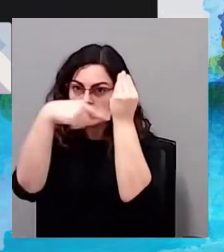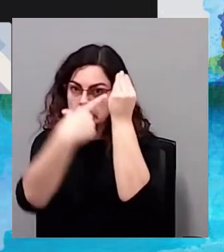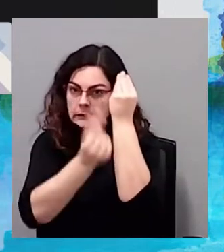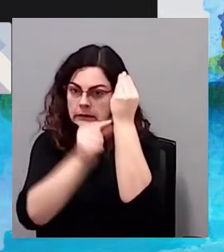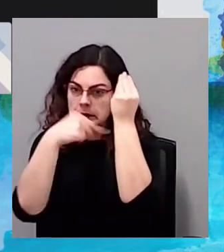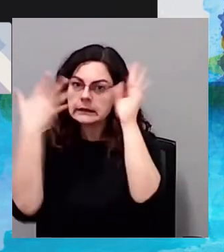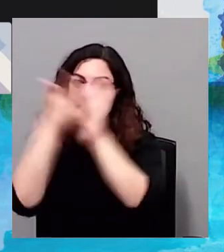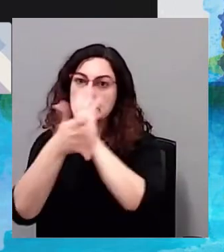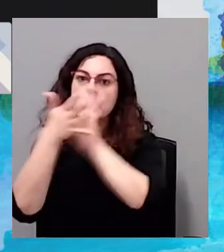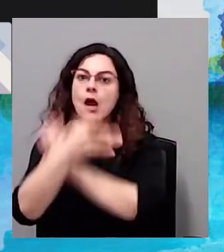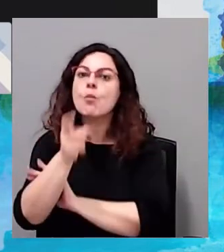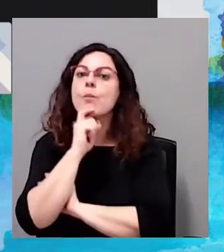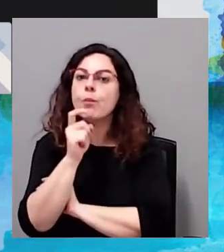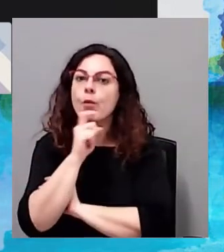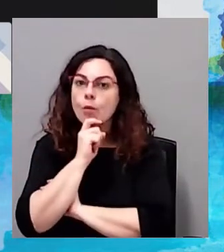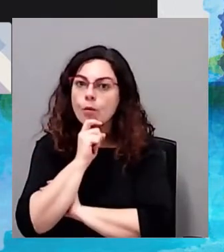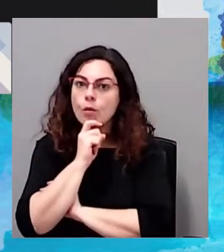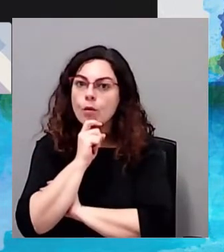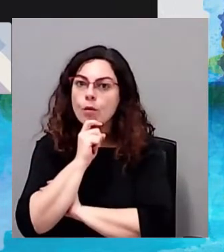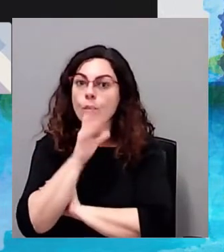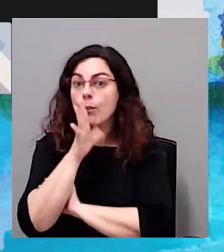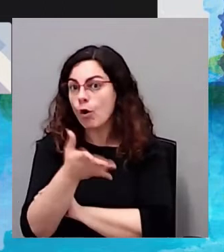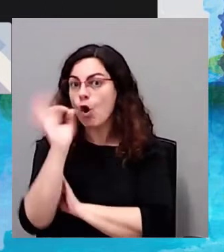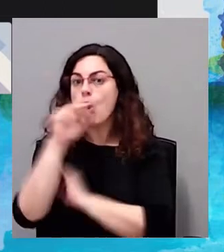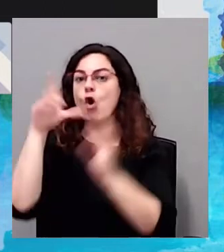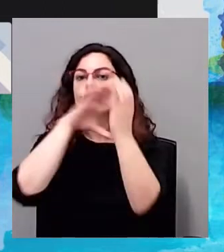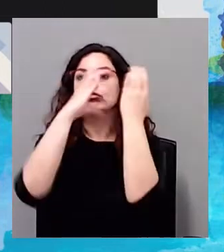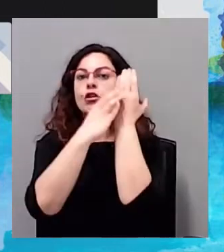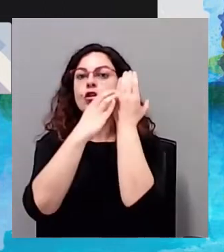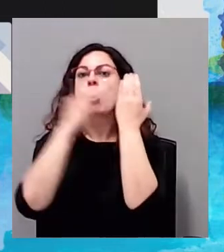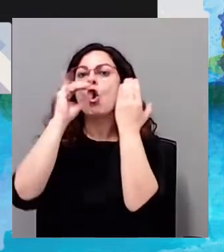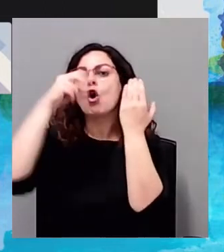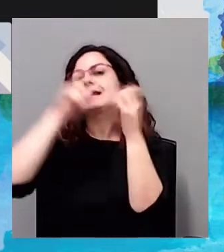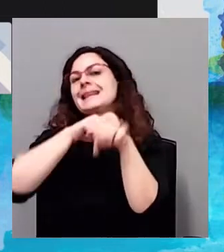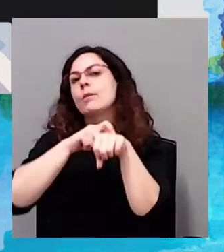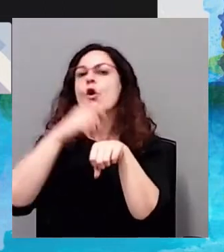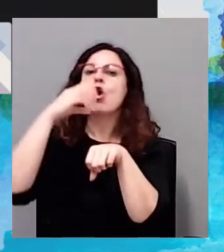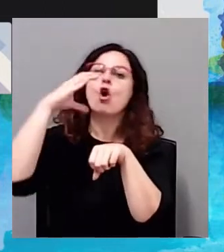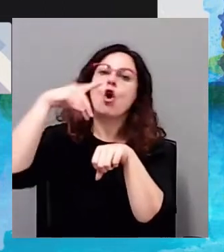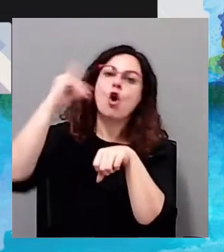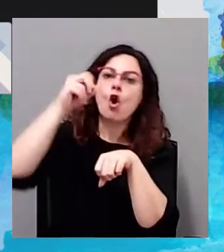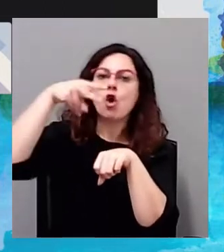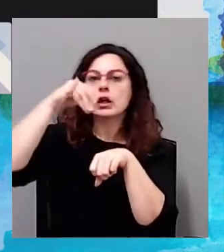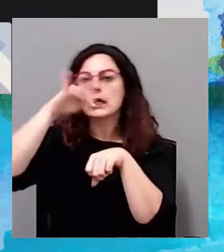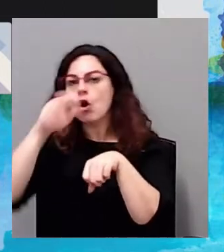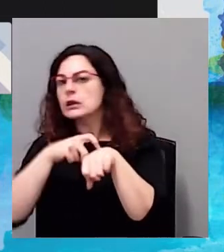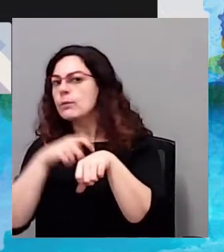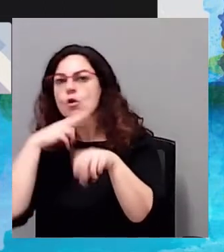why different types of artistic forms are used in this particular architecture, and so forth.